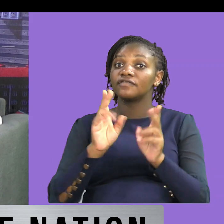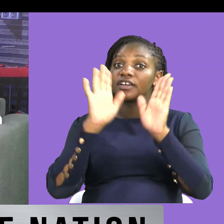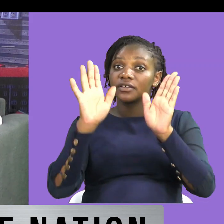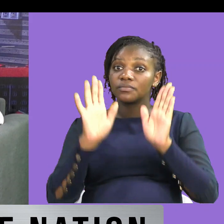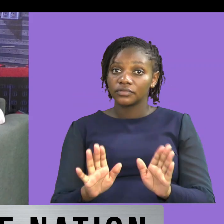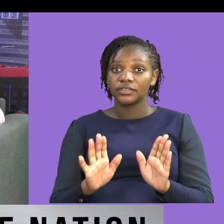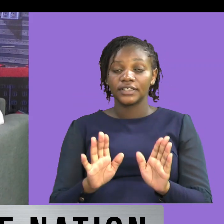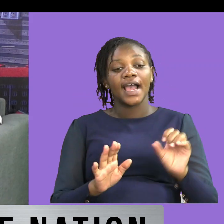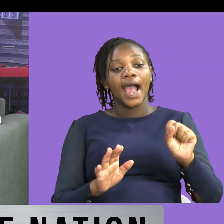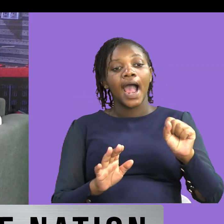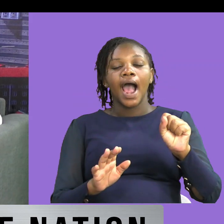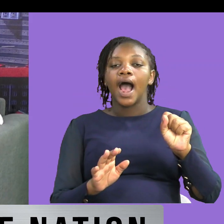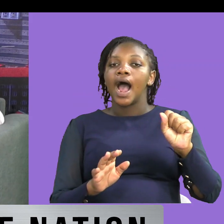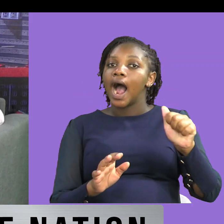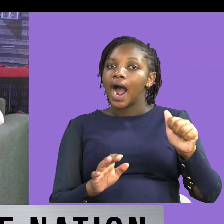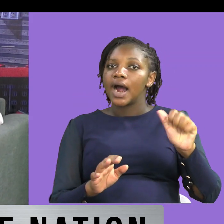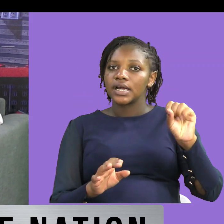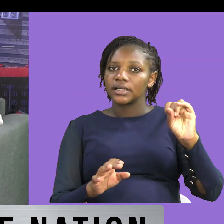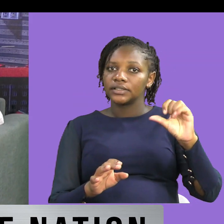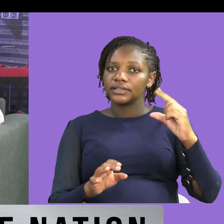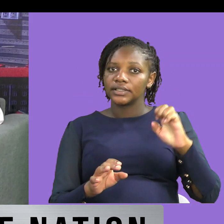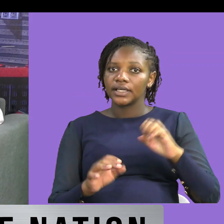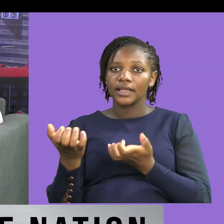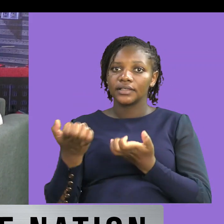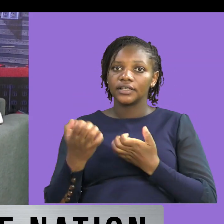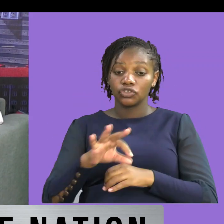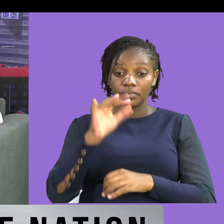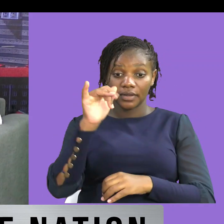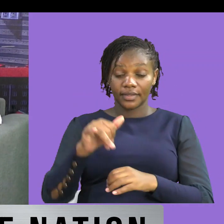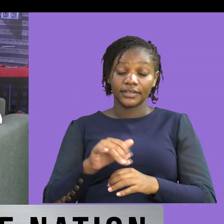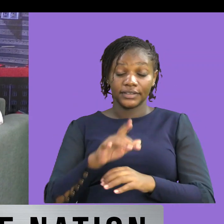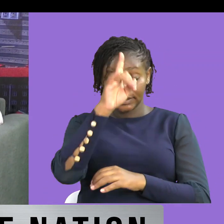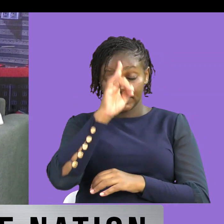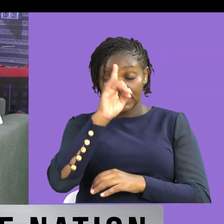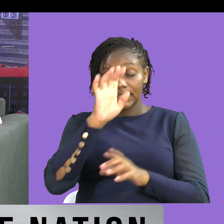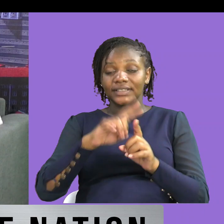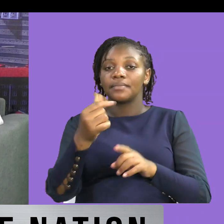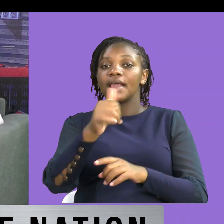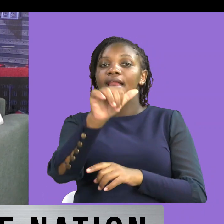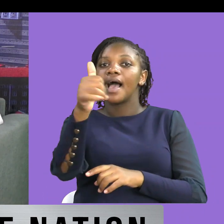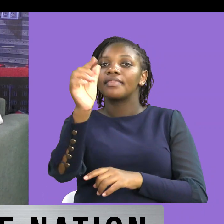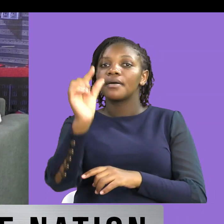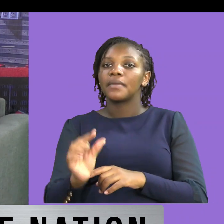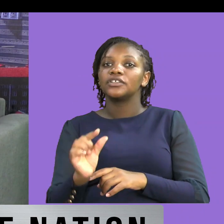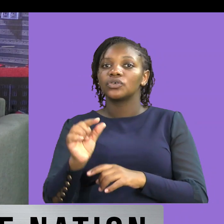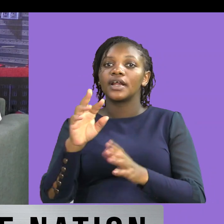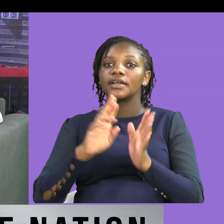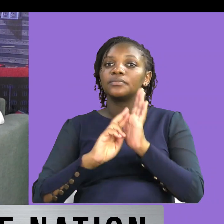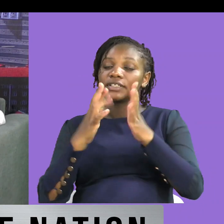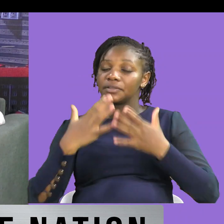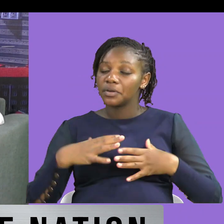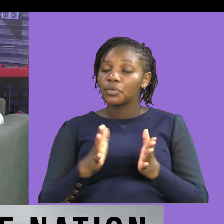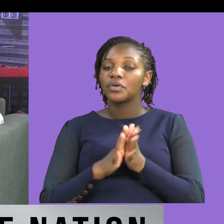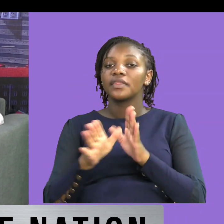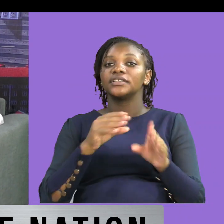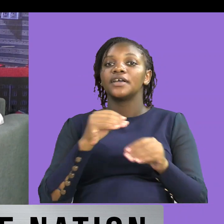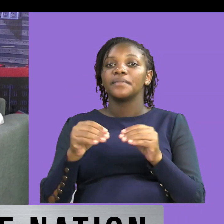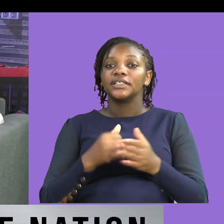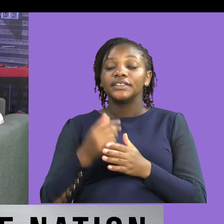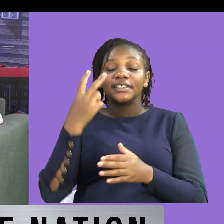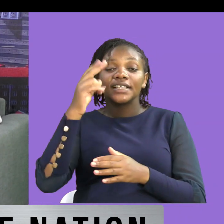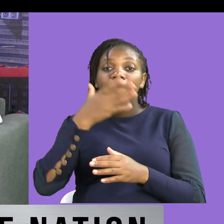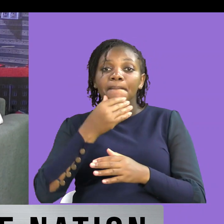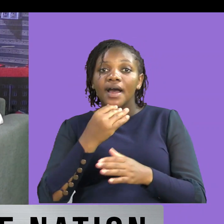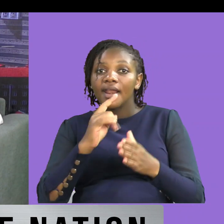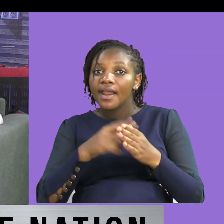this seriously, and everybody who is there representing persons with disability, if you are there, look at Mwaura now where he is. He has been a